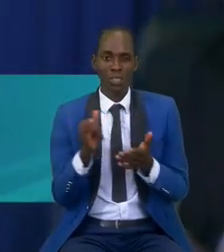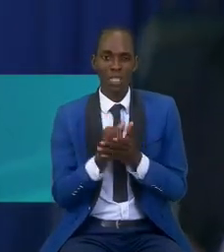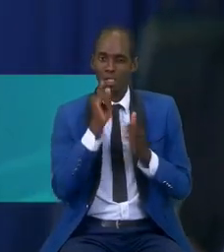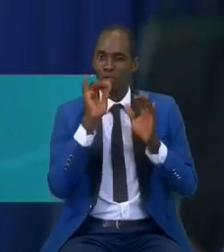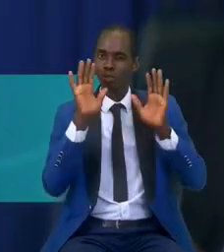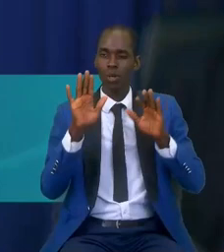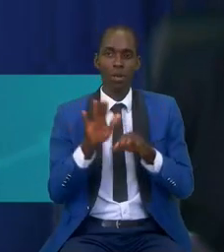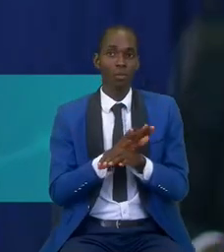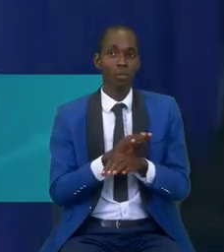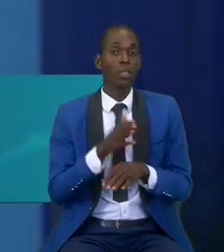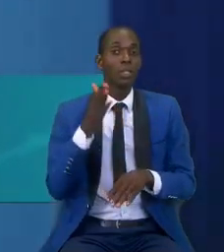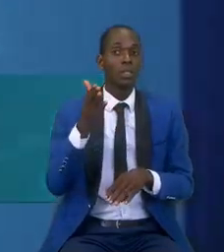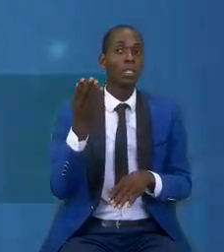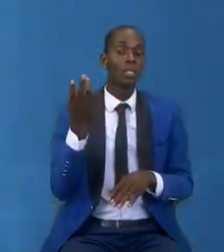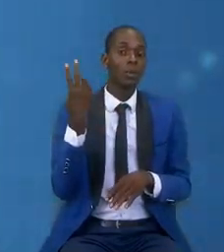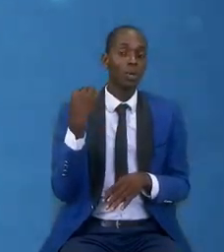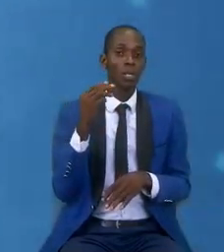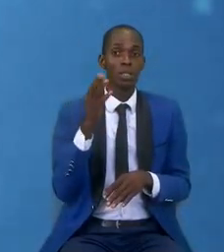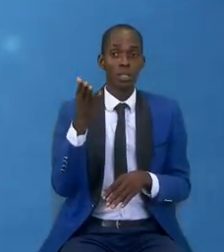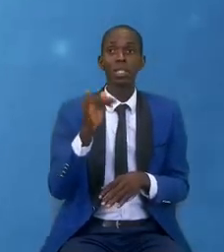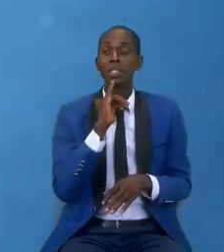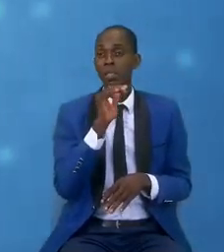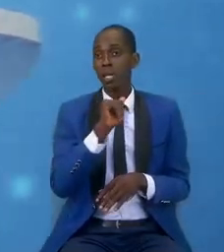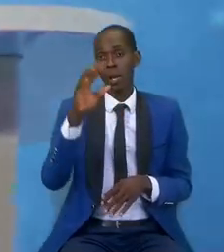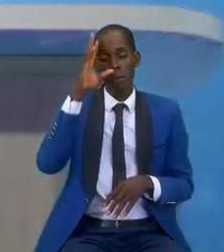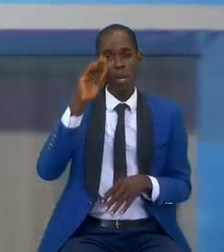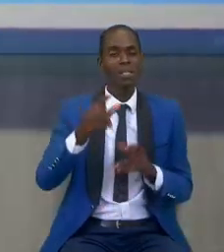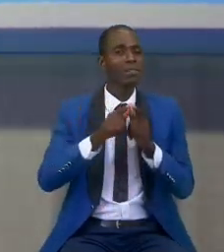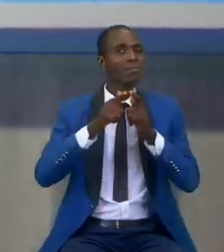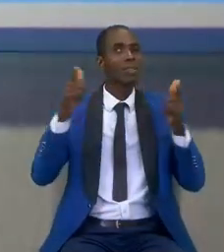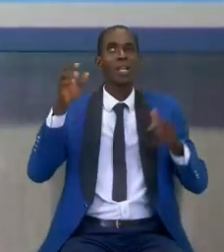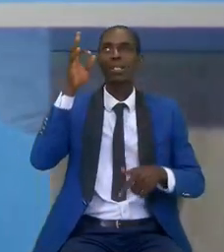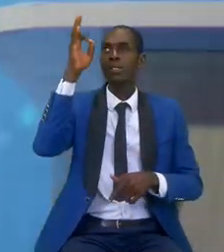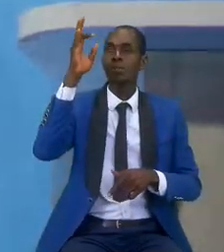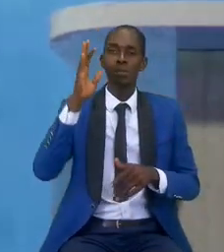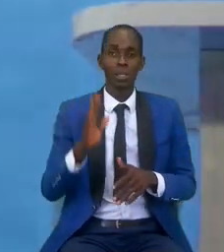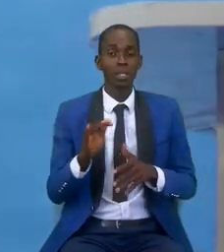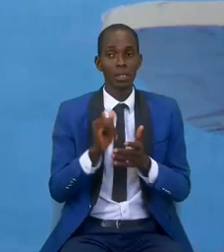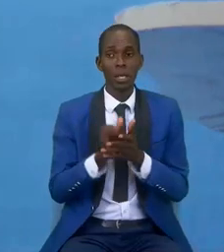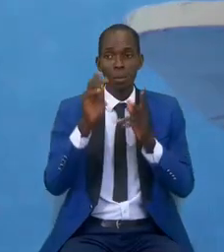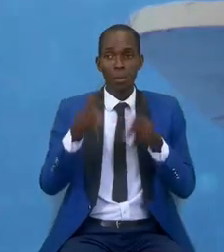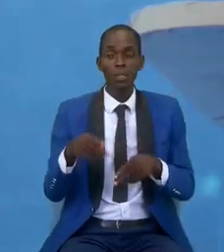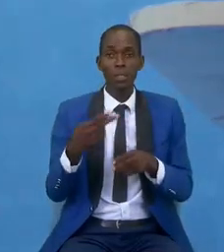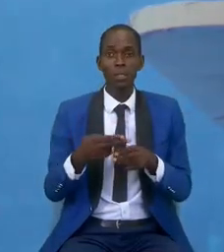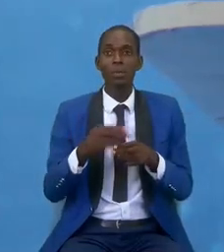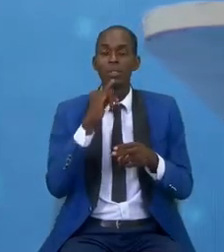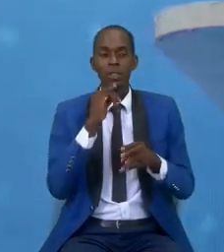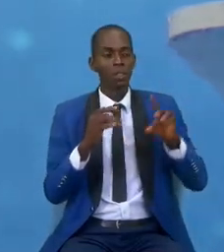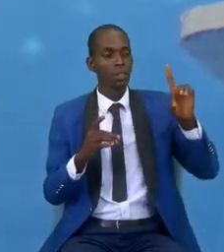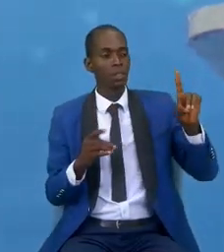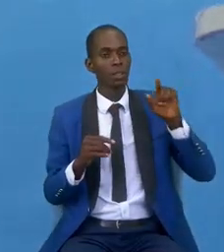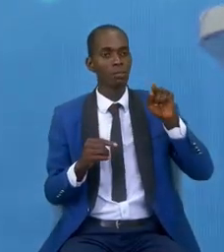evangelist and his name is D.L Modi yet come to town and they don't